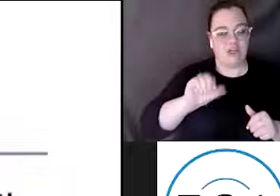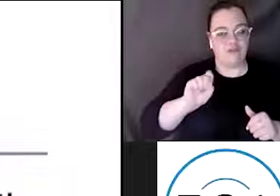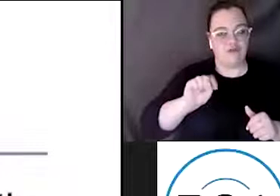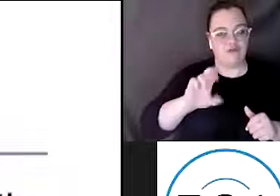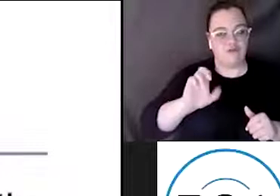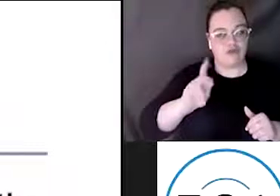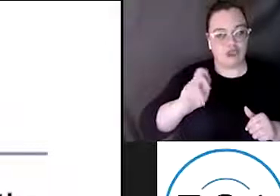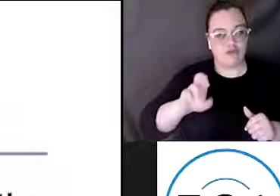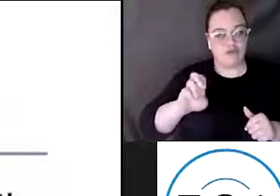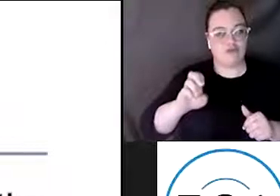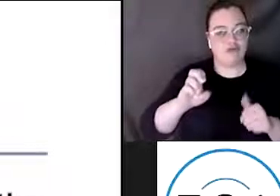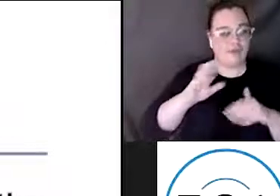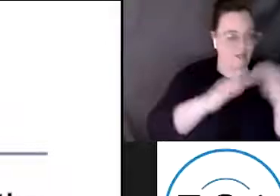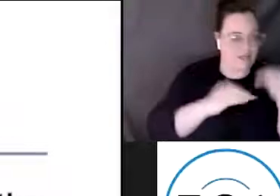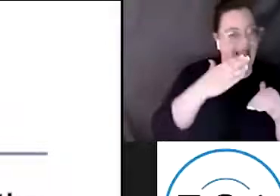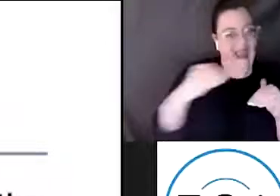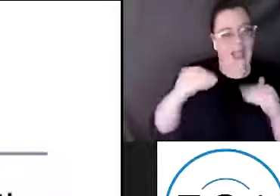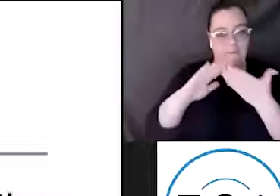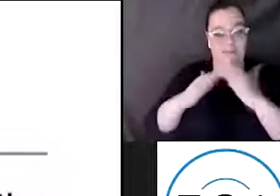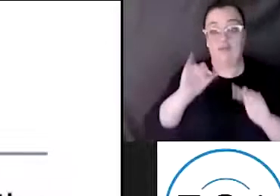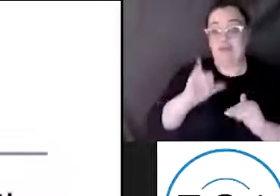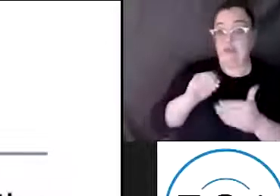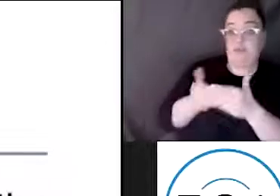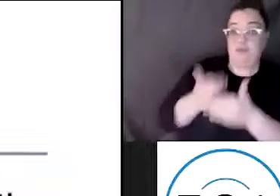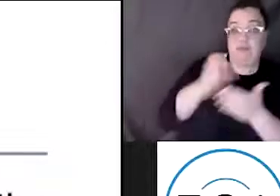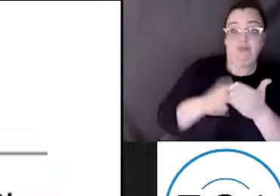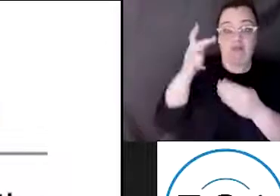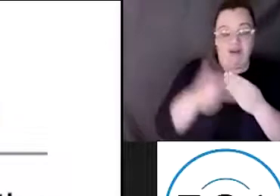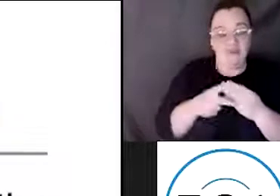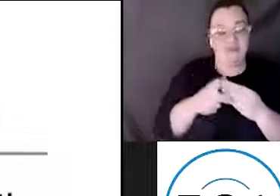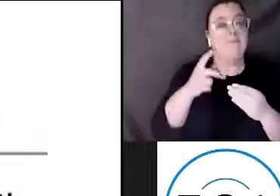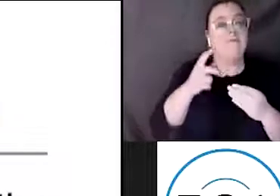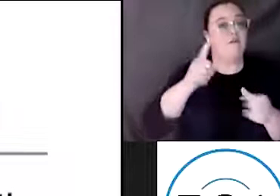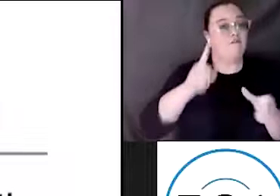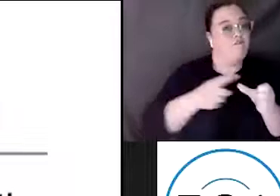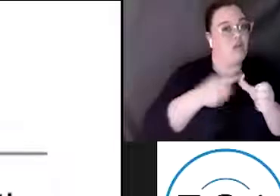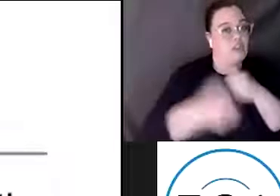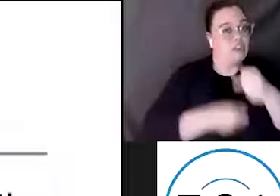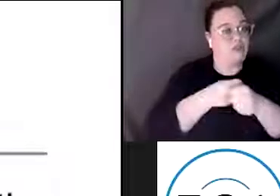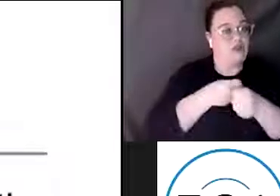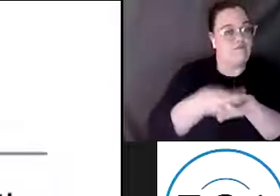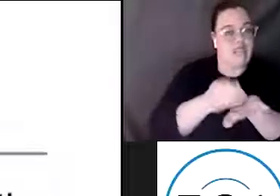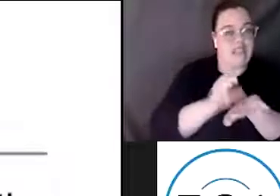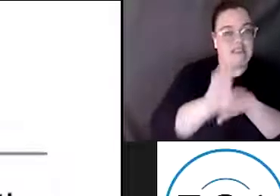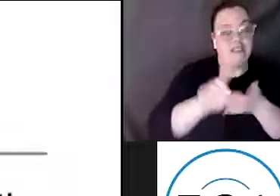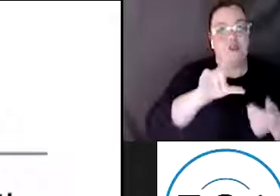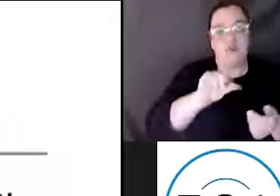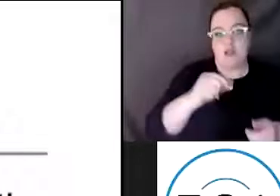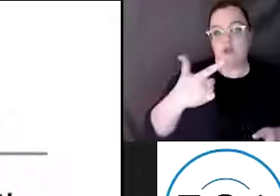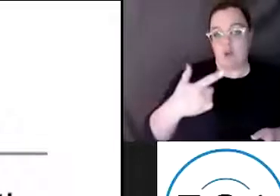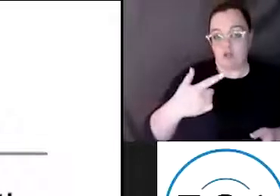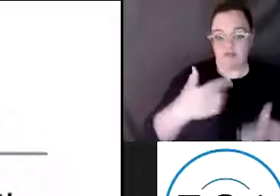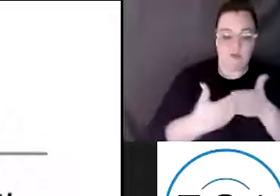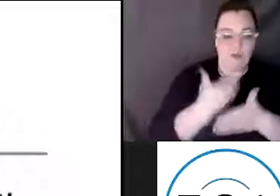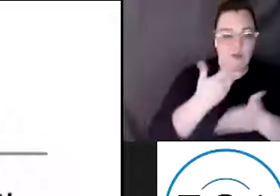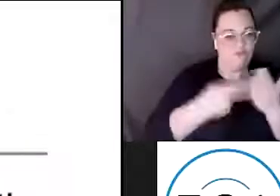It's a brand new program that just the first year of funding was 2021. It's for, as it